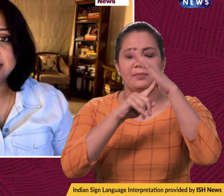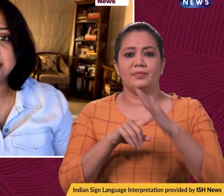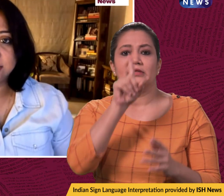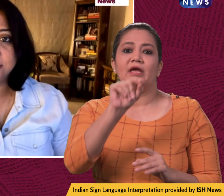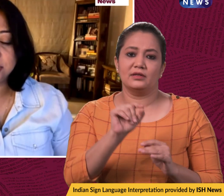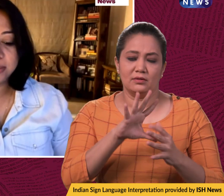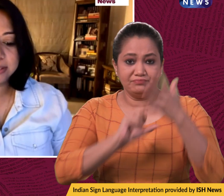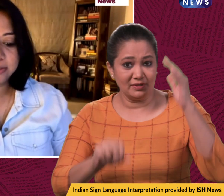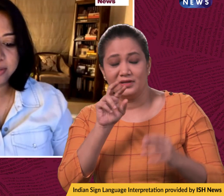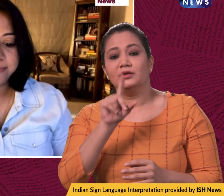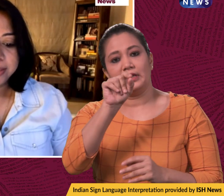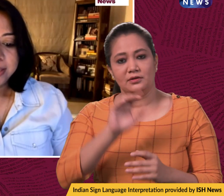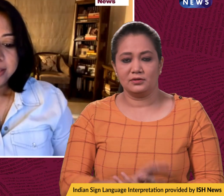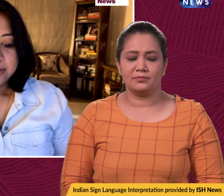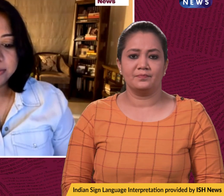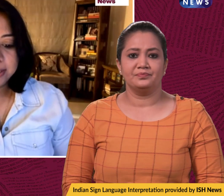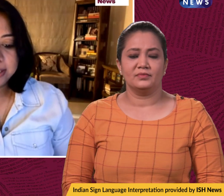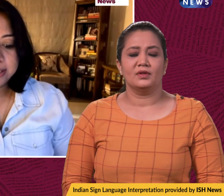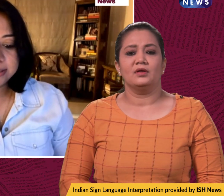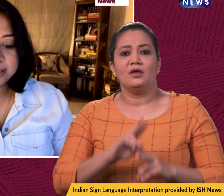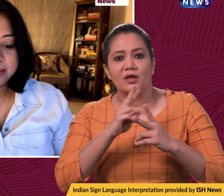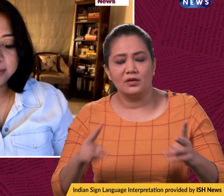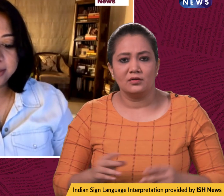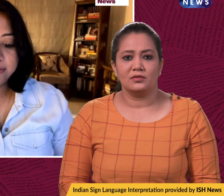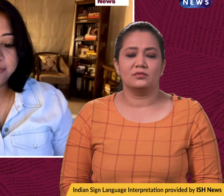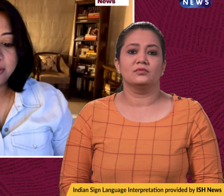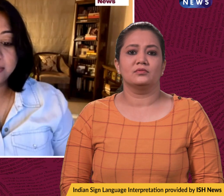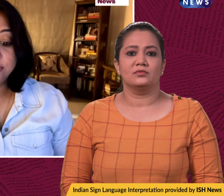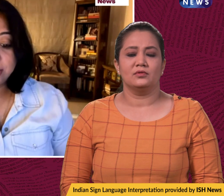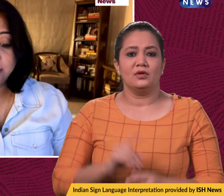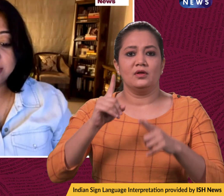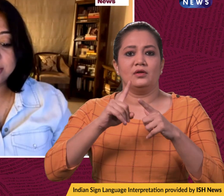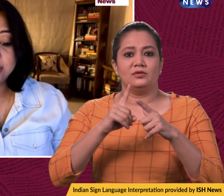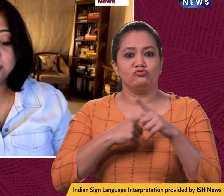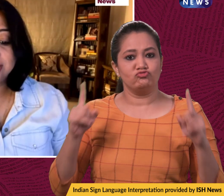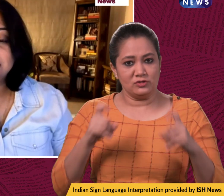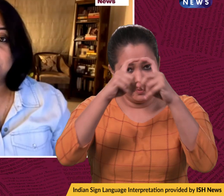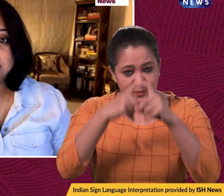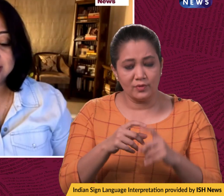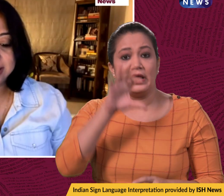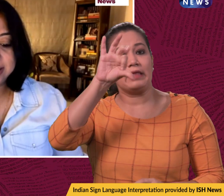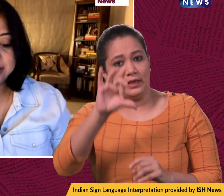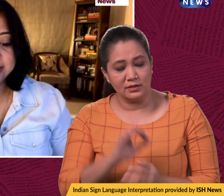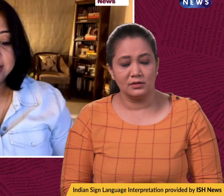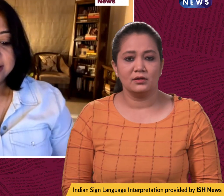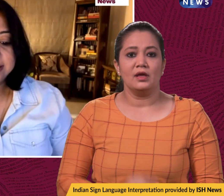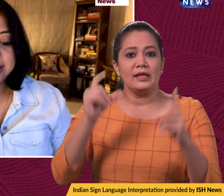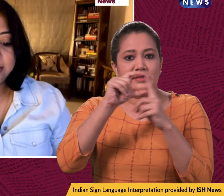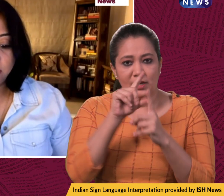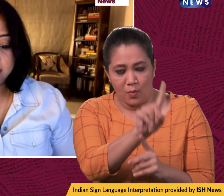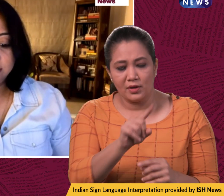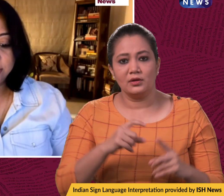reached 10 out of those 23. The remaining cases are coming in from Jaipur, Rajasthan, which has reported 9 cases.